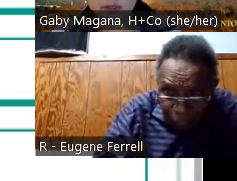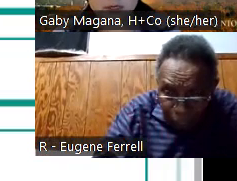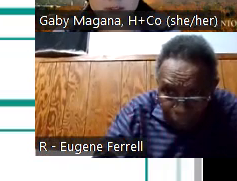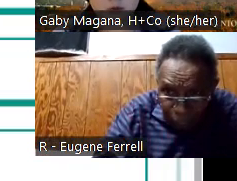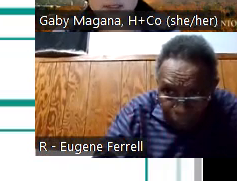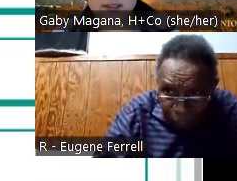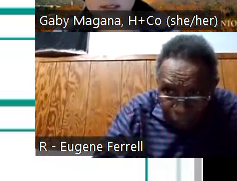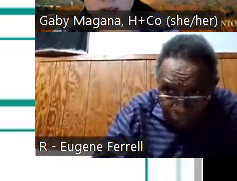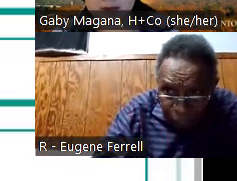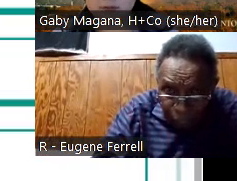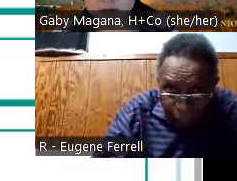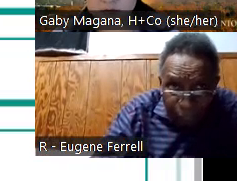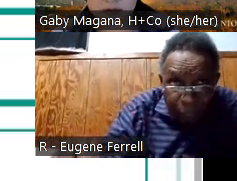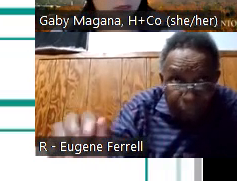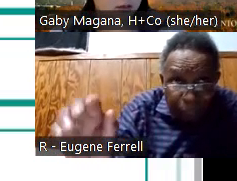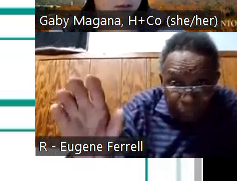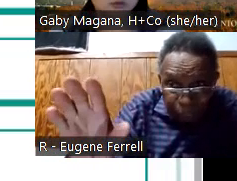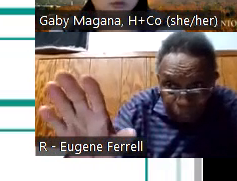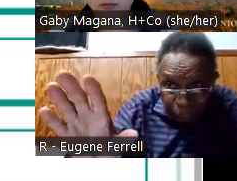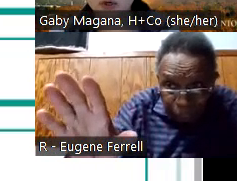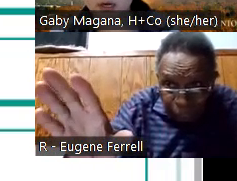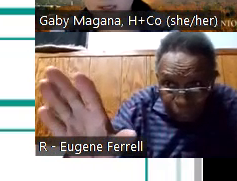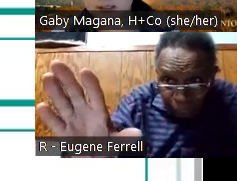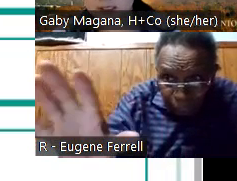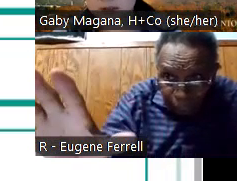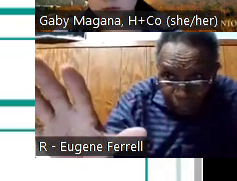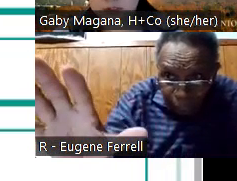who experience homelessness and have to use some sort of